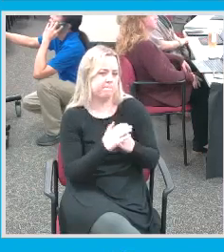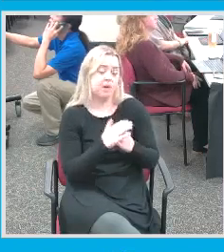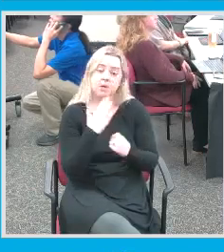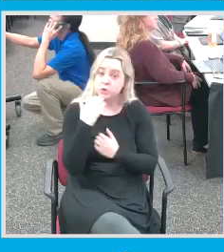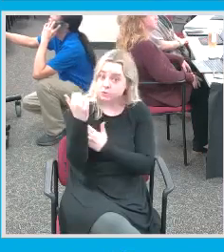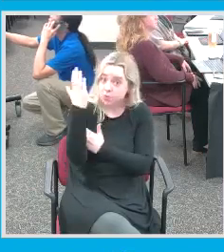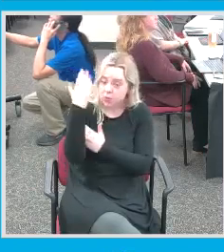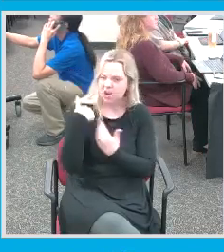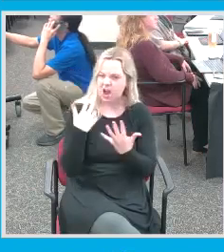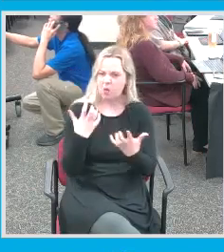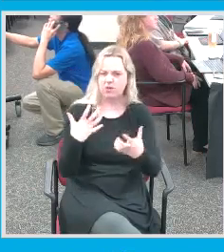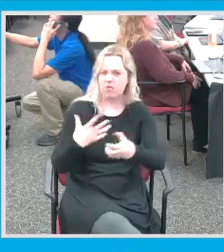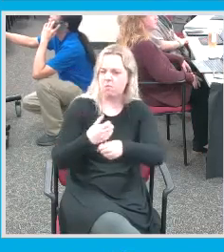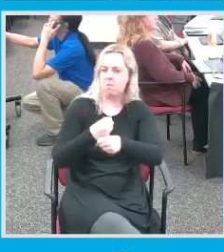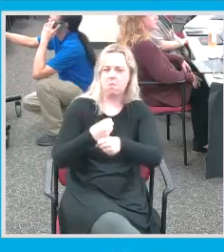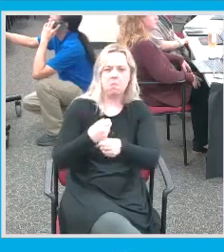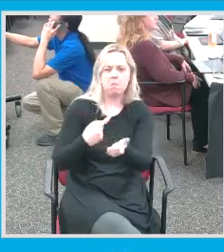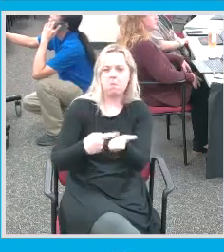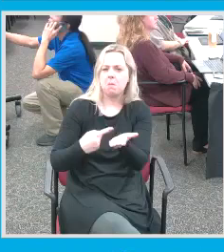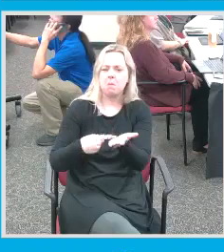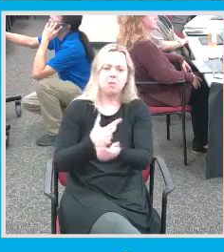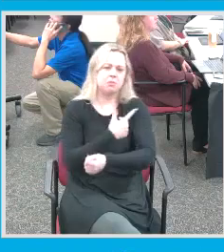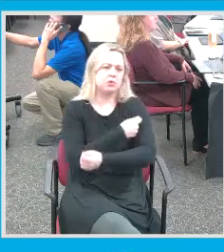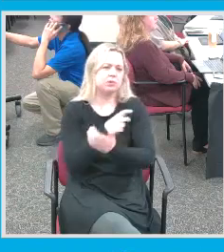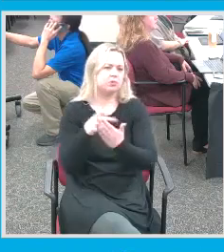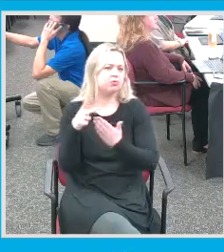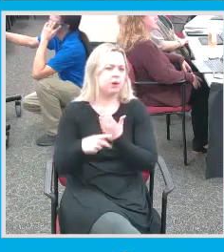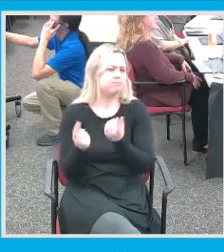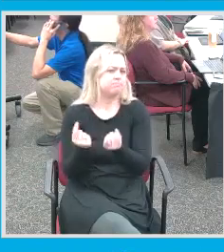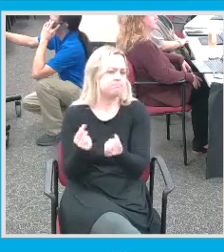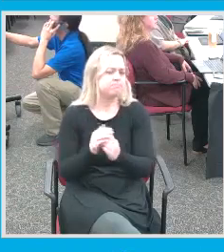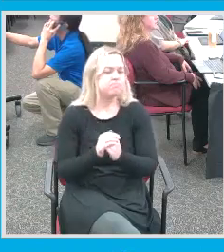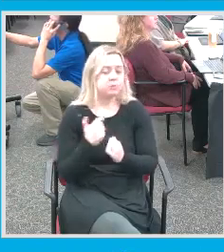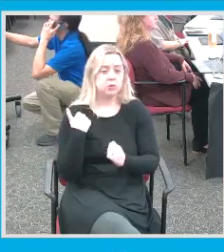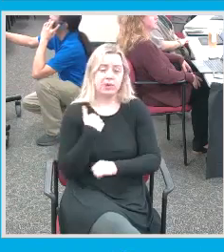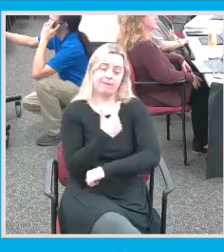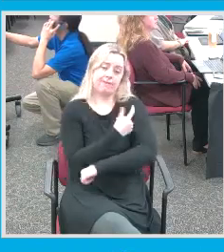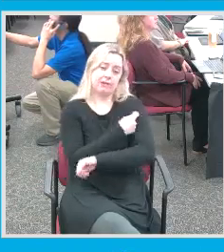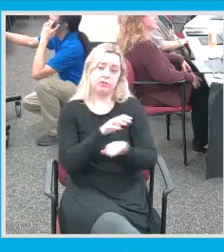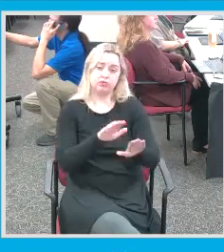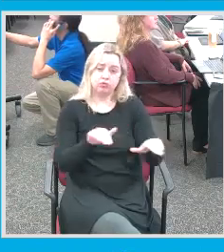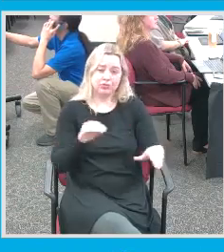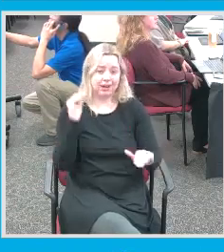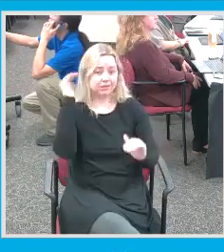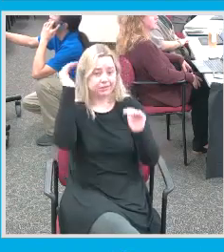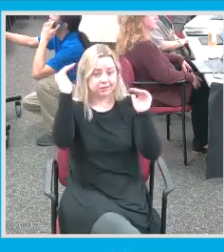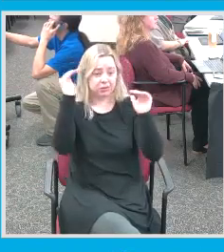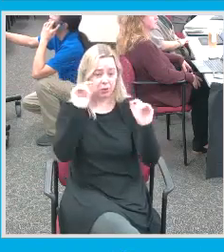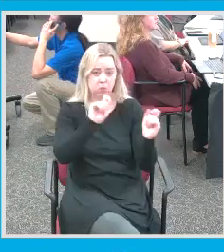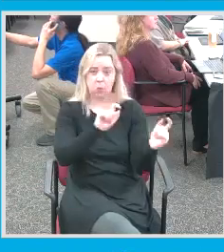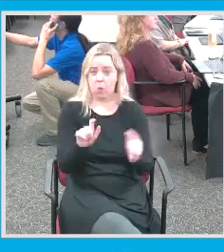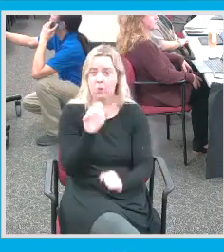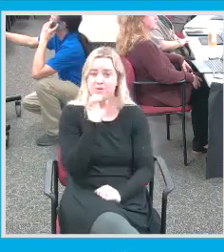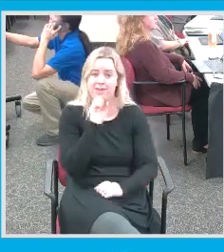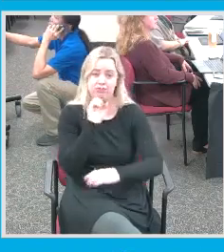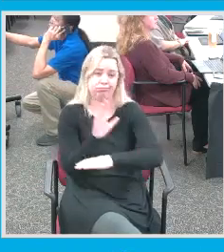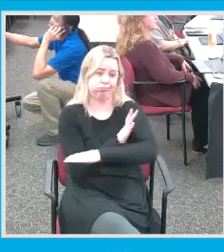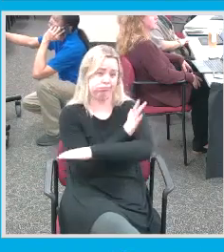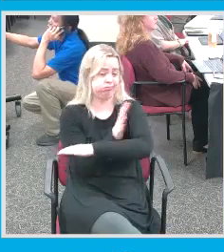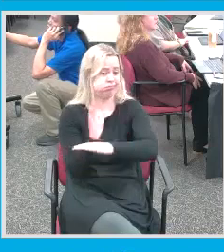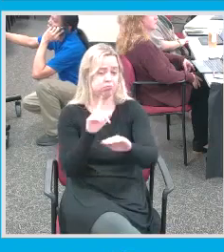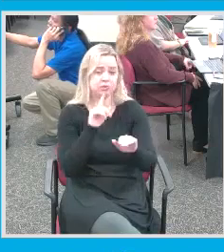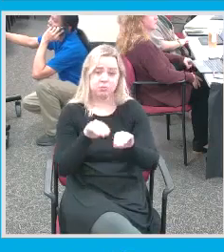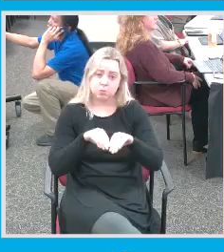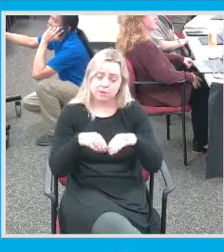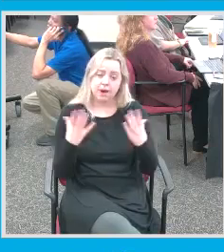brief overview of what the immunization program does. So we vaccinate children and adults of all ages. We provide international